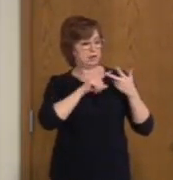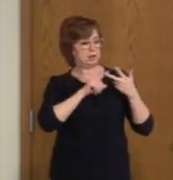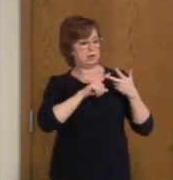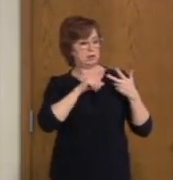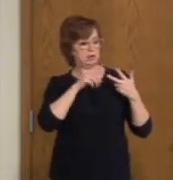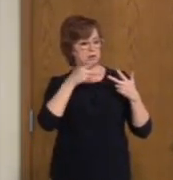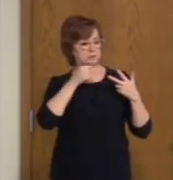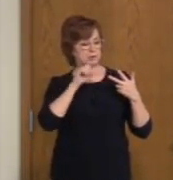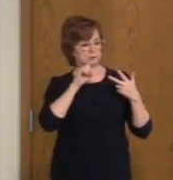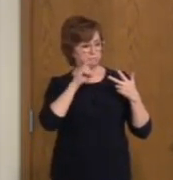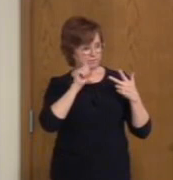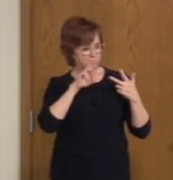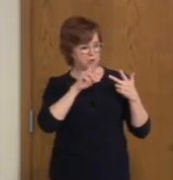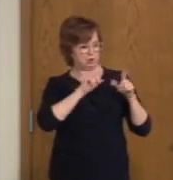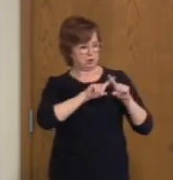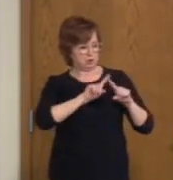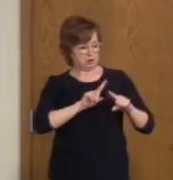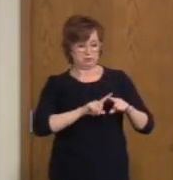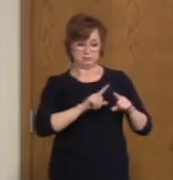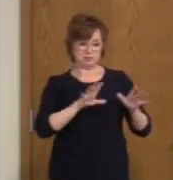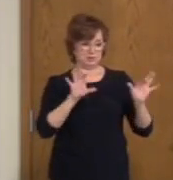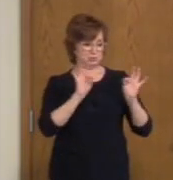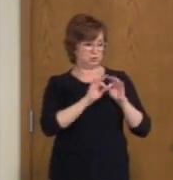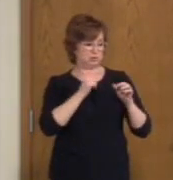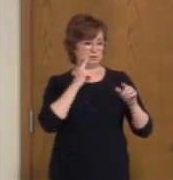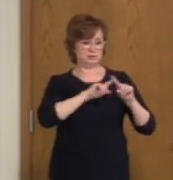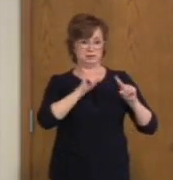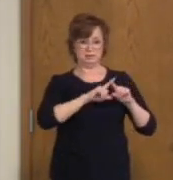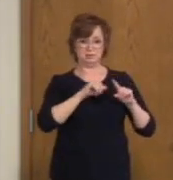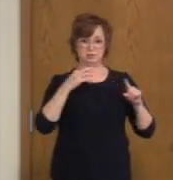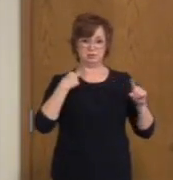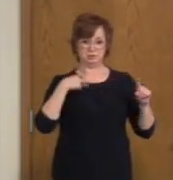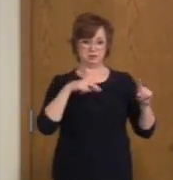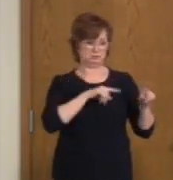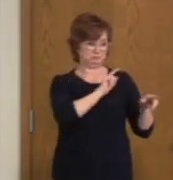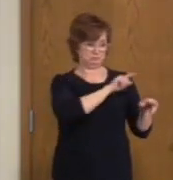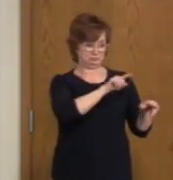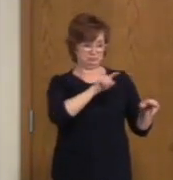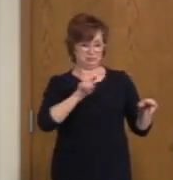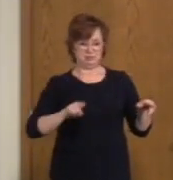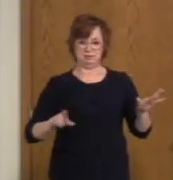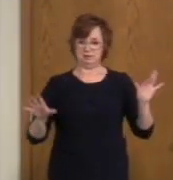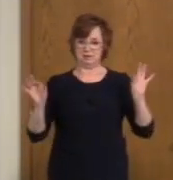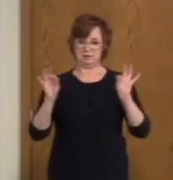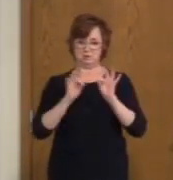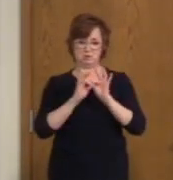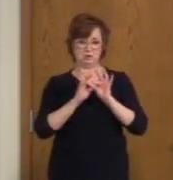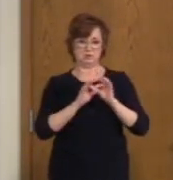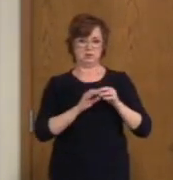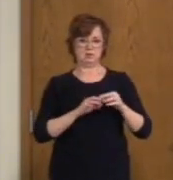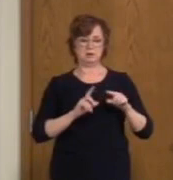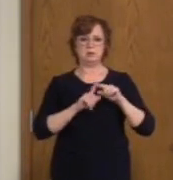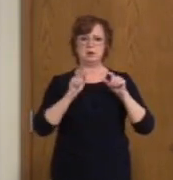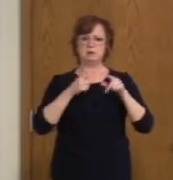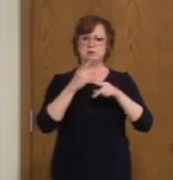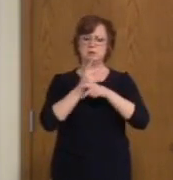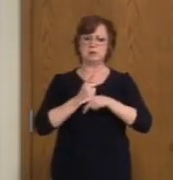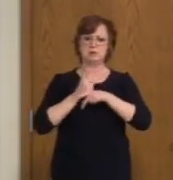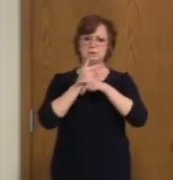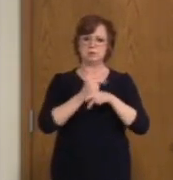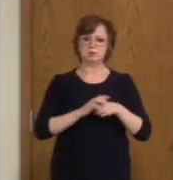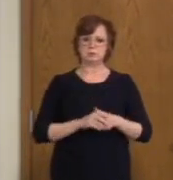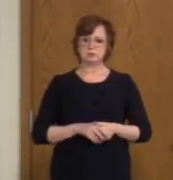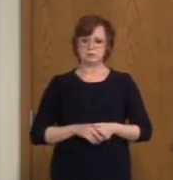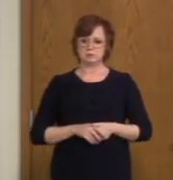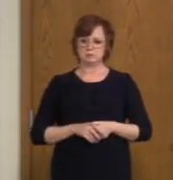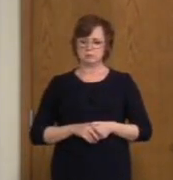coming, the next few weeks for many faiths, and we all need to be cautious. I think protection of life is